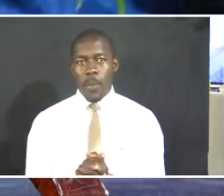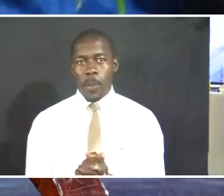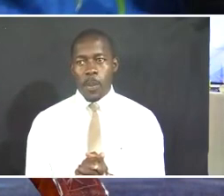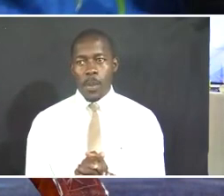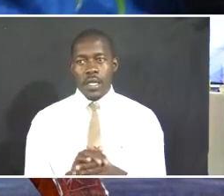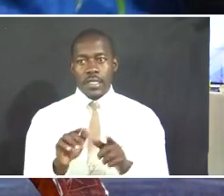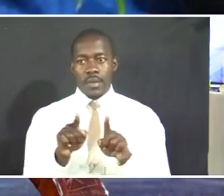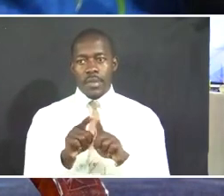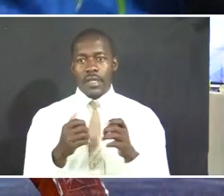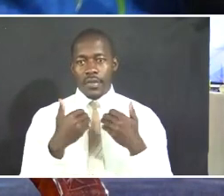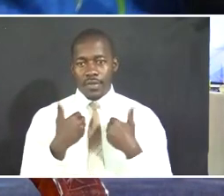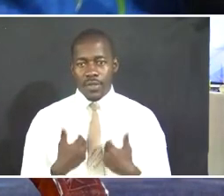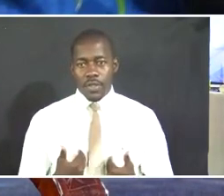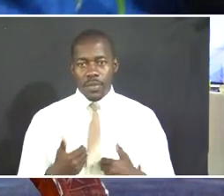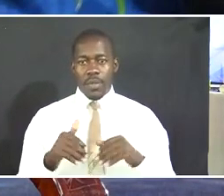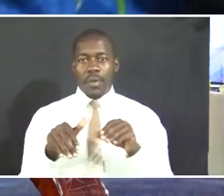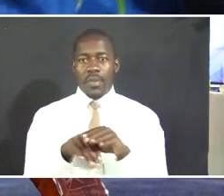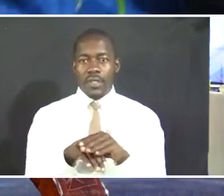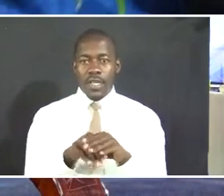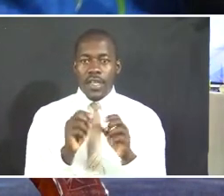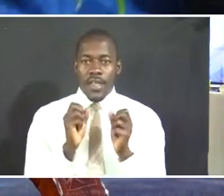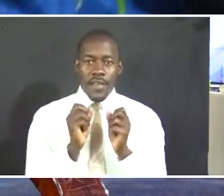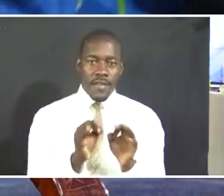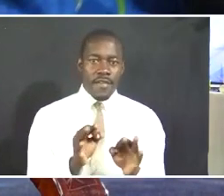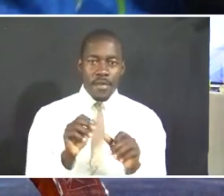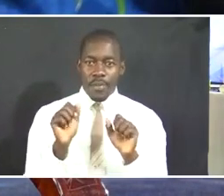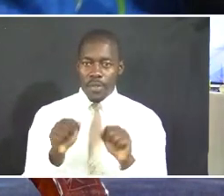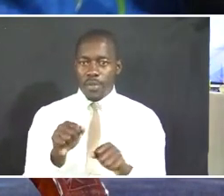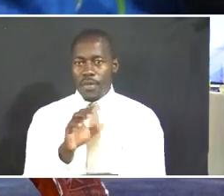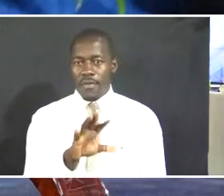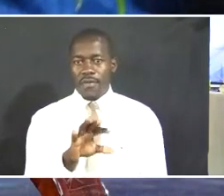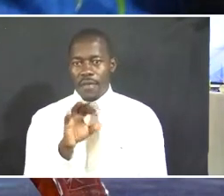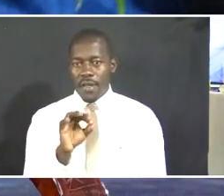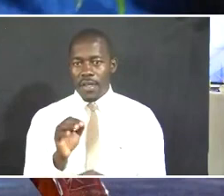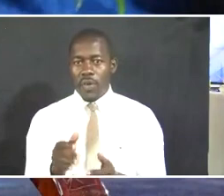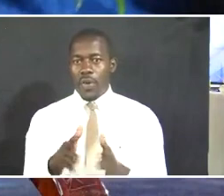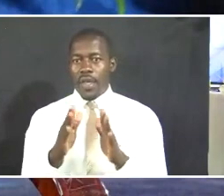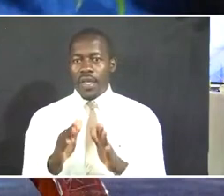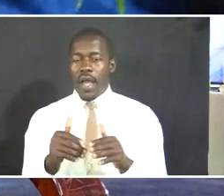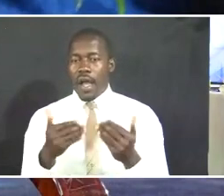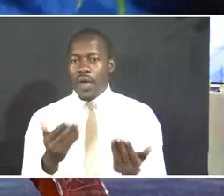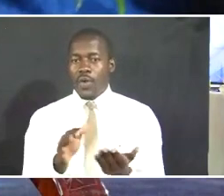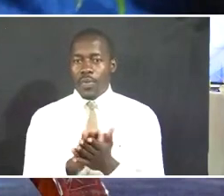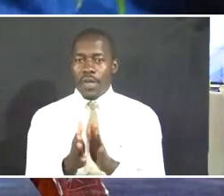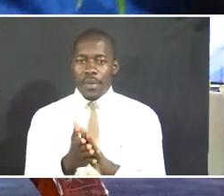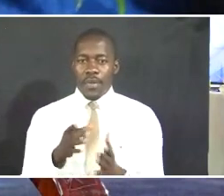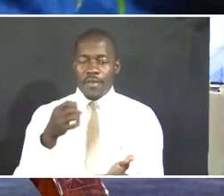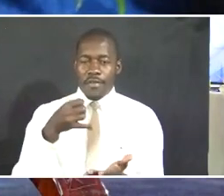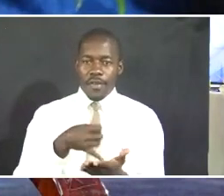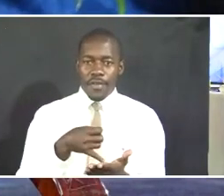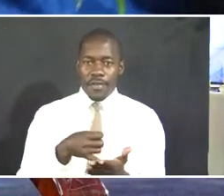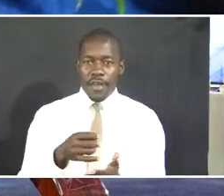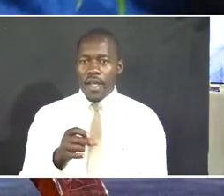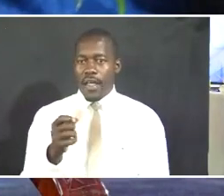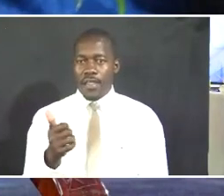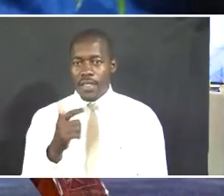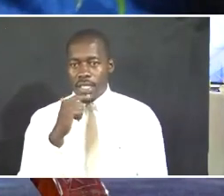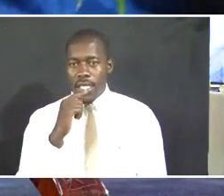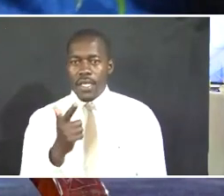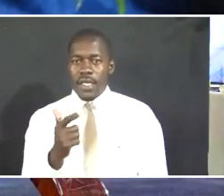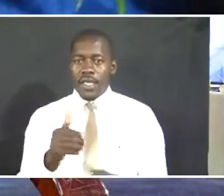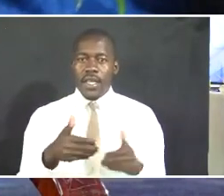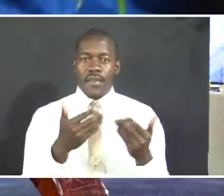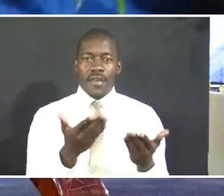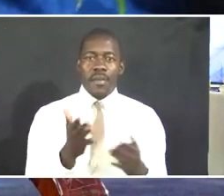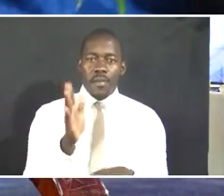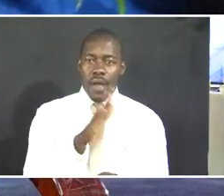individual members, if you can find a way of getting involved, some of us, we call it